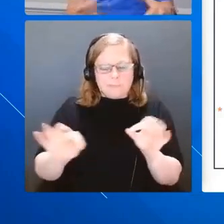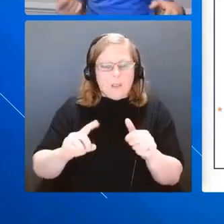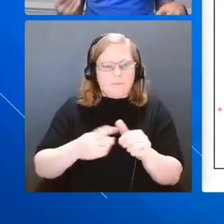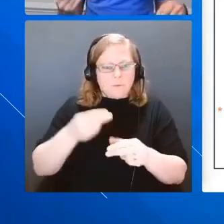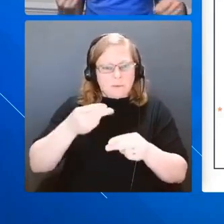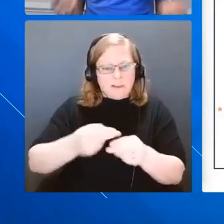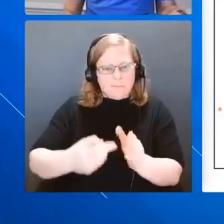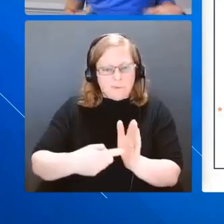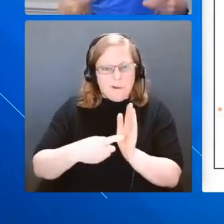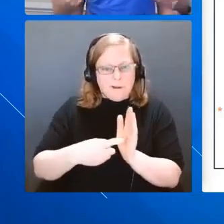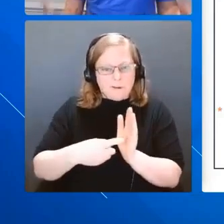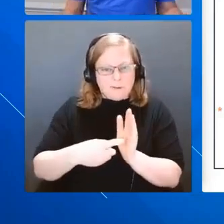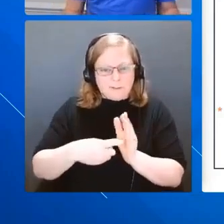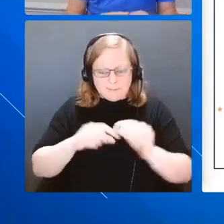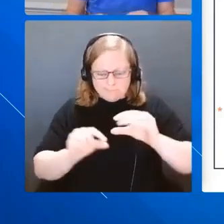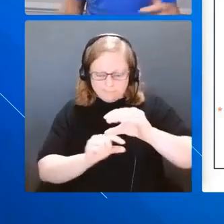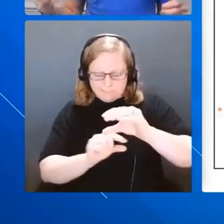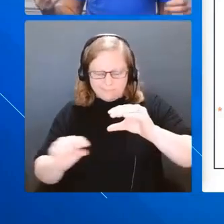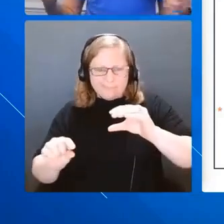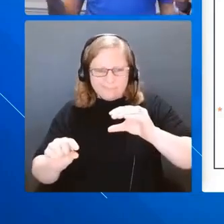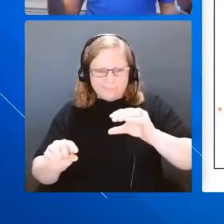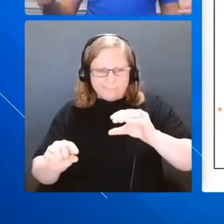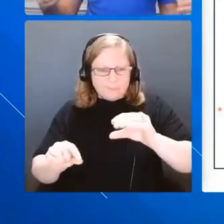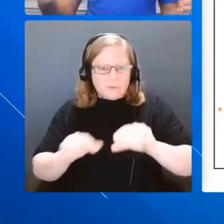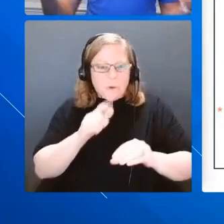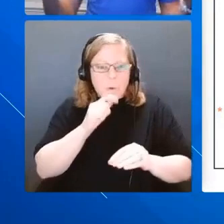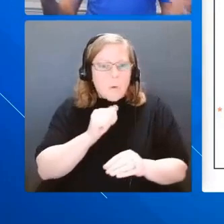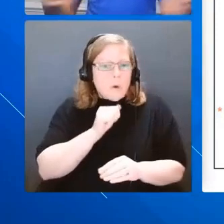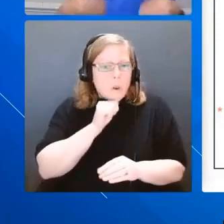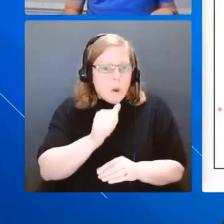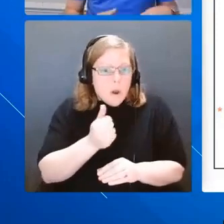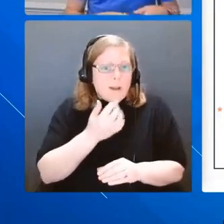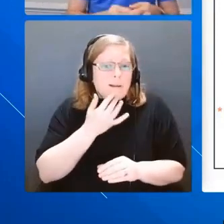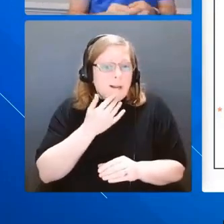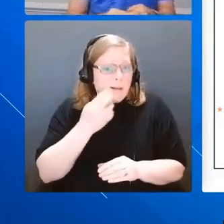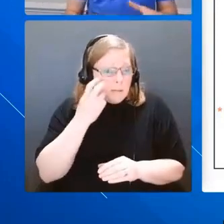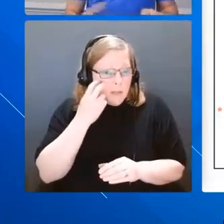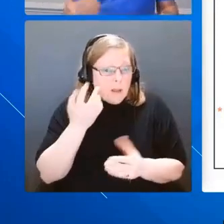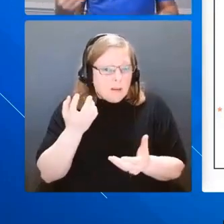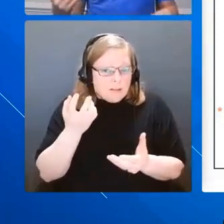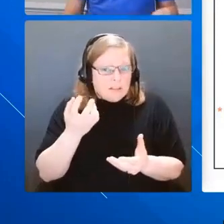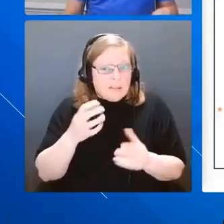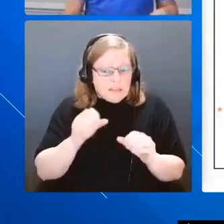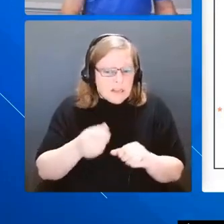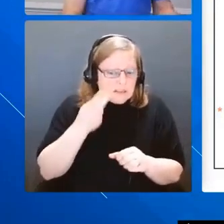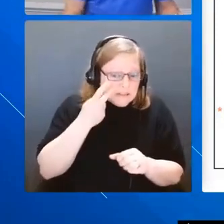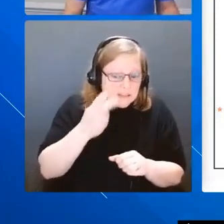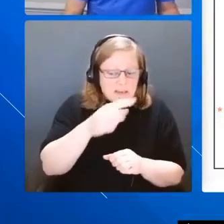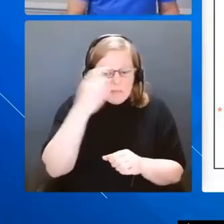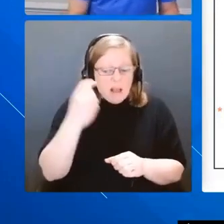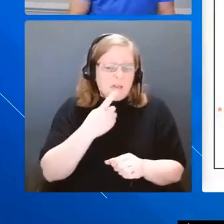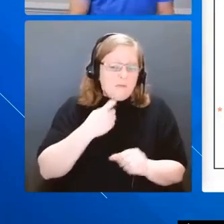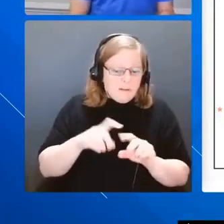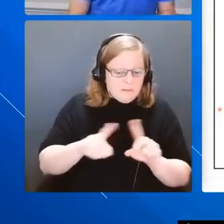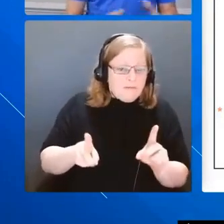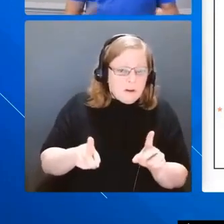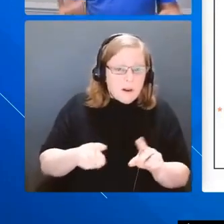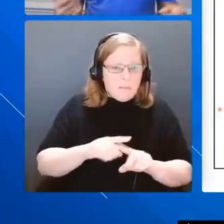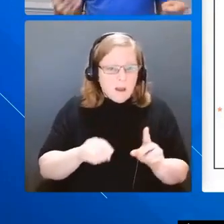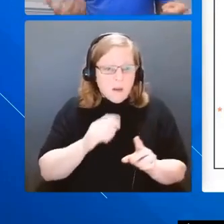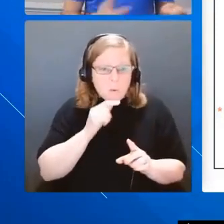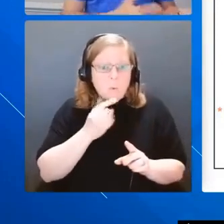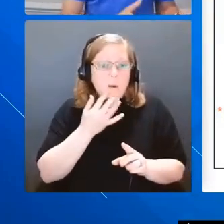as a user who is not colorblind, I can tell the difference between the black and the red. A user who is colorblind or color vision